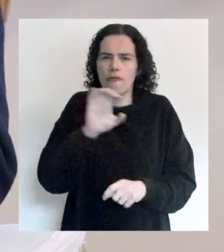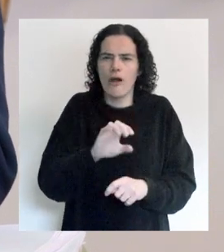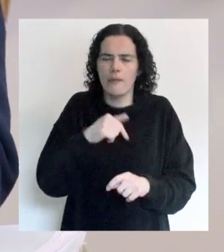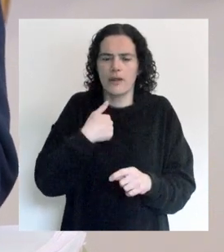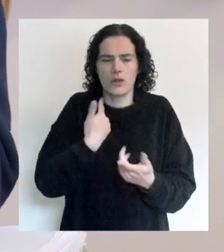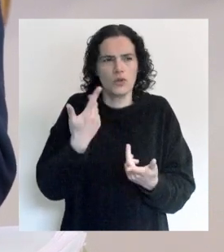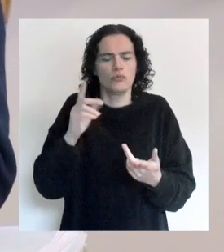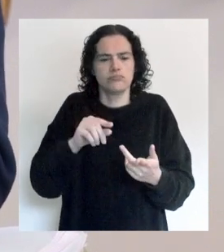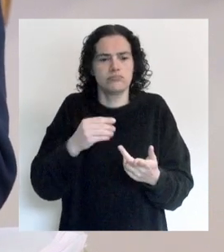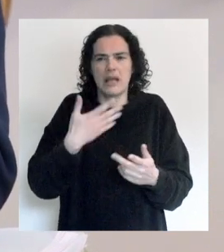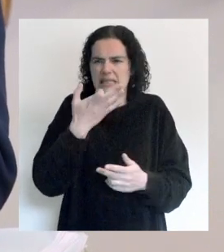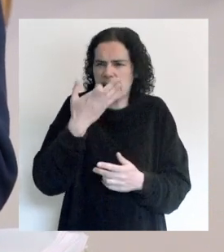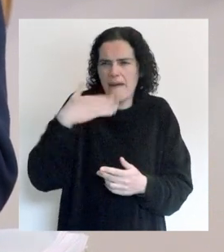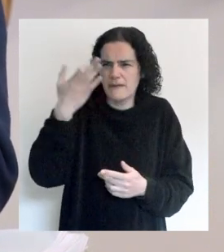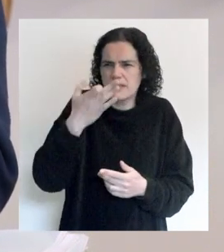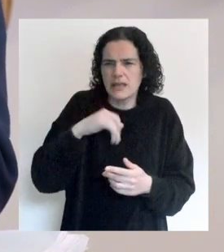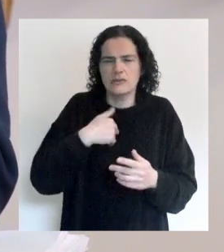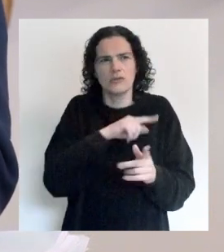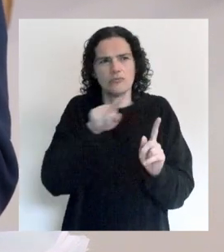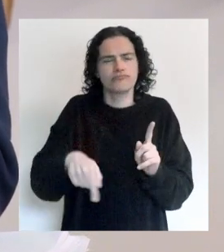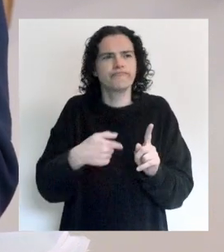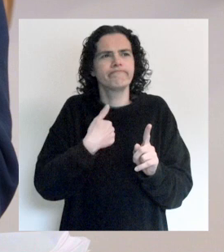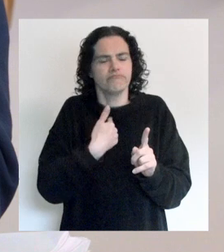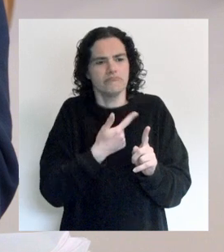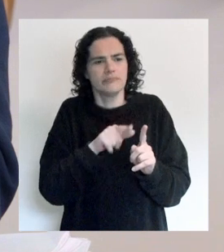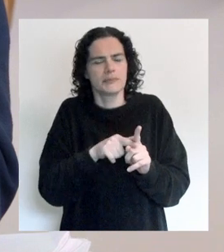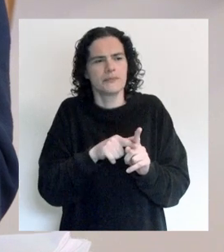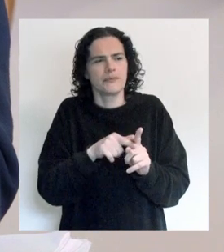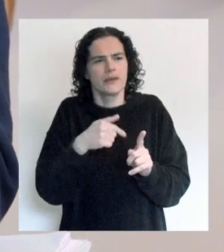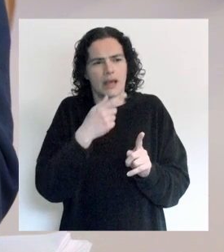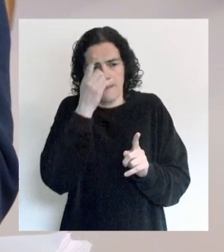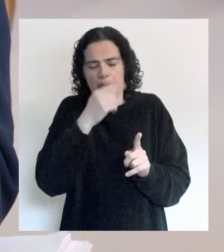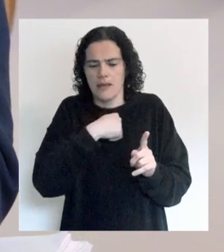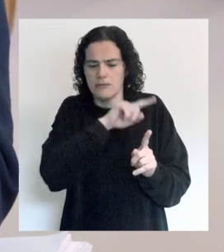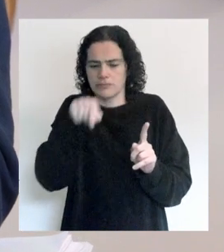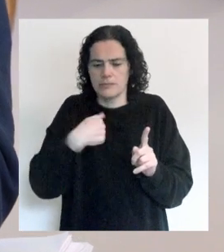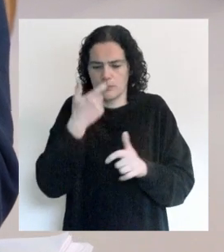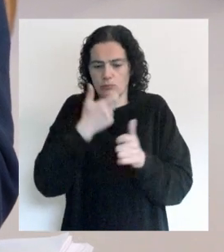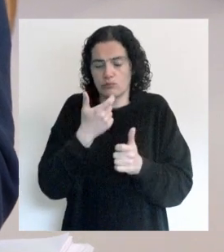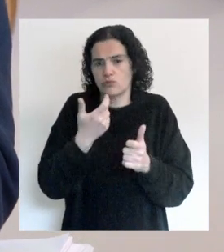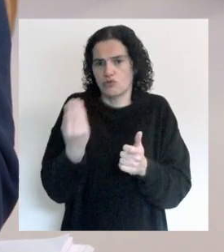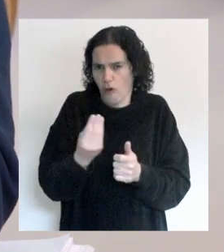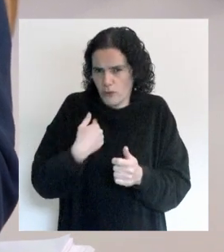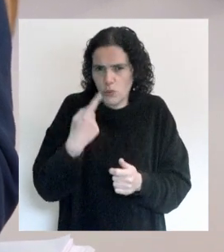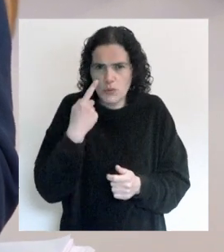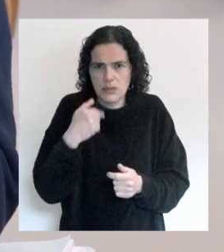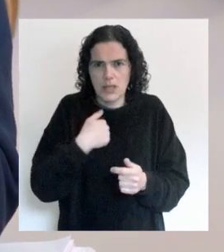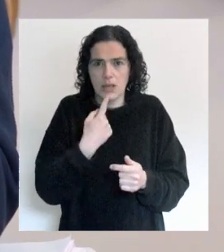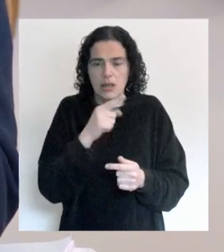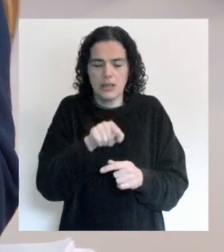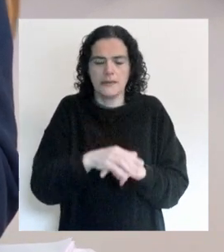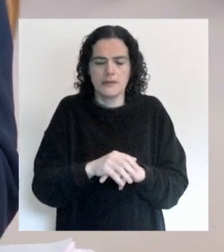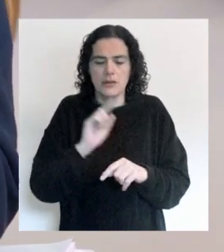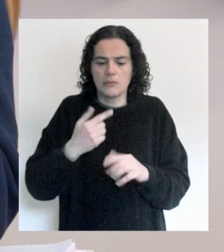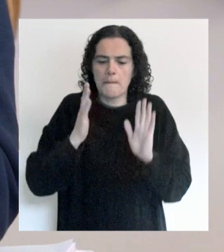and I remember that very well. I was 17 and I went from Cologne to Vienna. And I said to the younger artists I met there, I said,